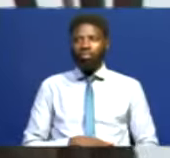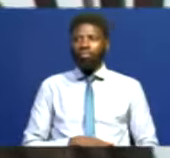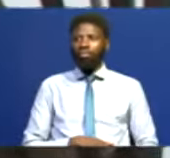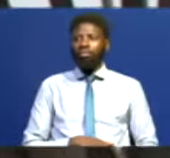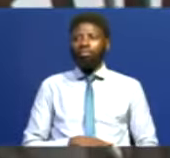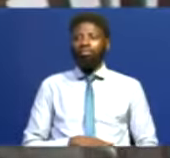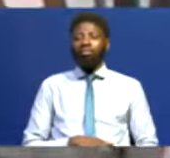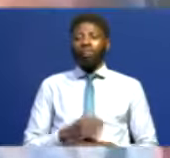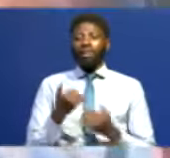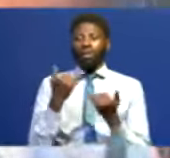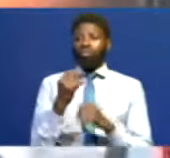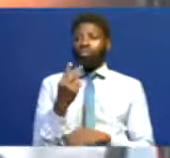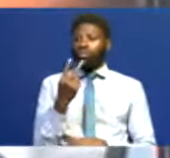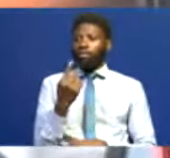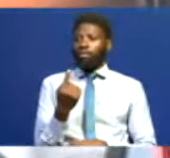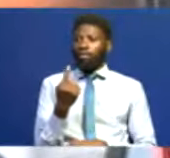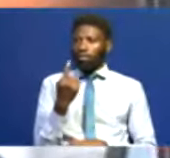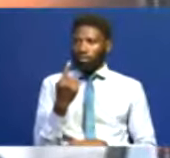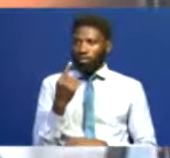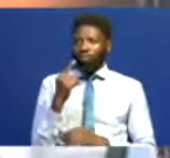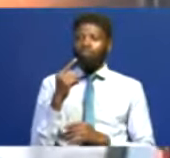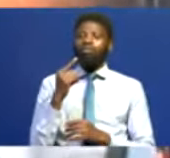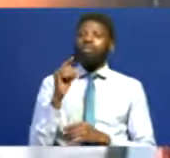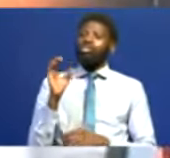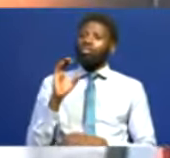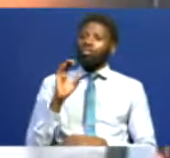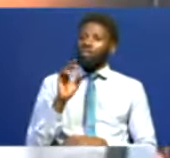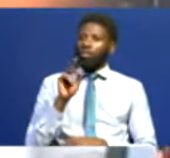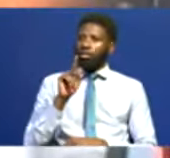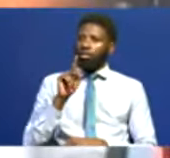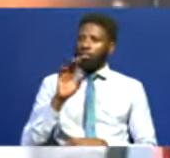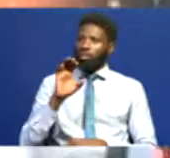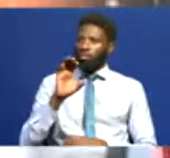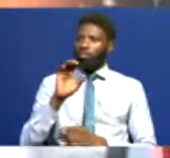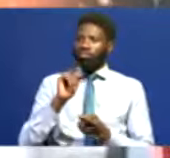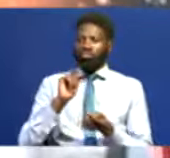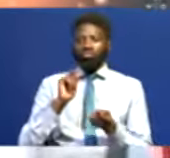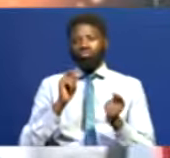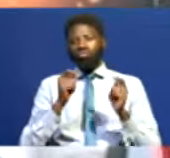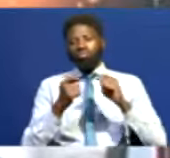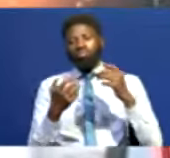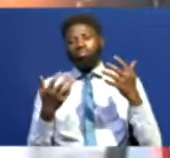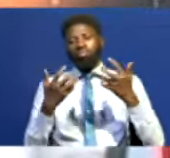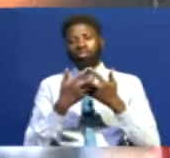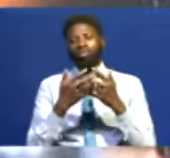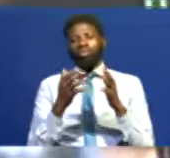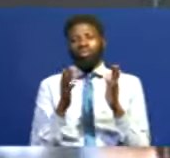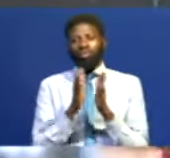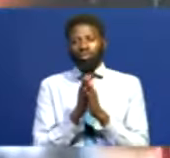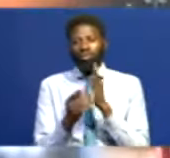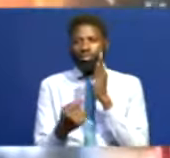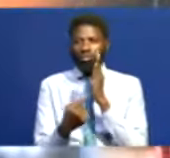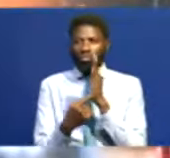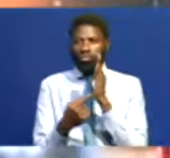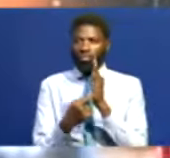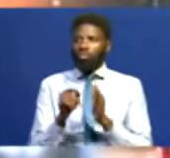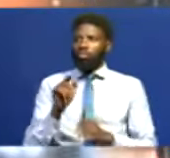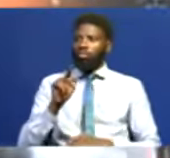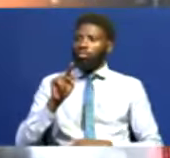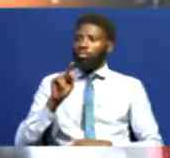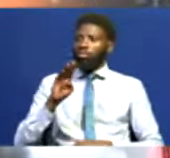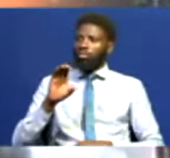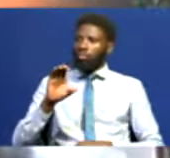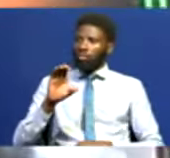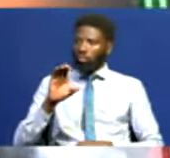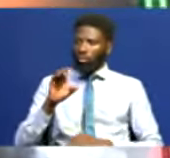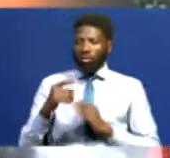21st century, KBC has adopted to stay relevant in the ever-changing media landscape. KBC embraced the